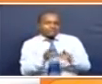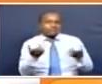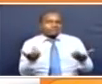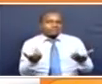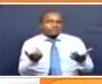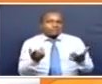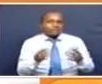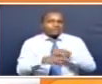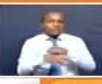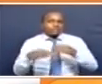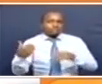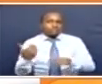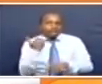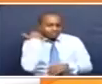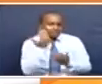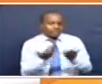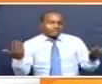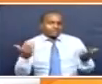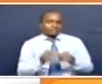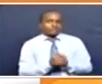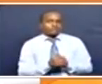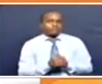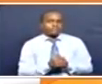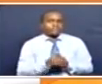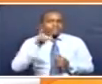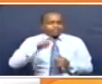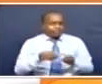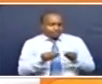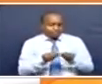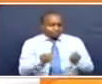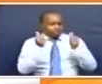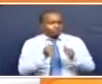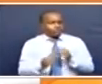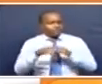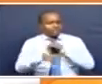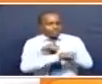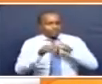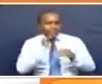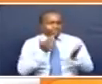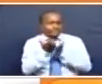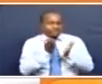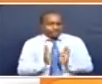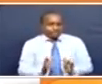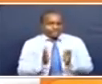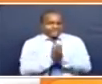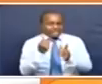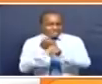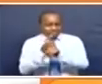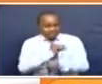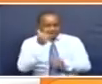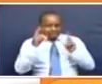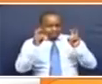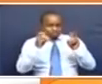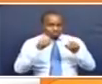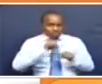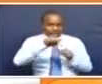assets of county governments, I mean, there are laws to deal with that. Theft by servant and several other issues with areas within the